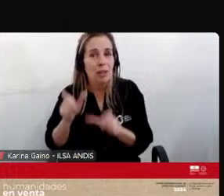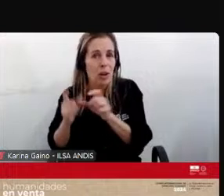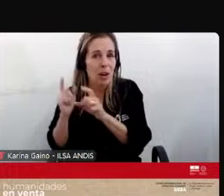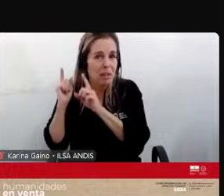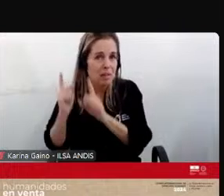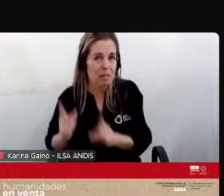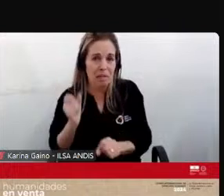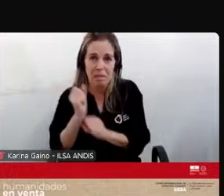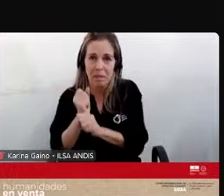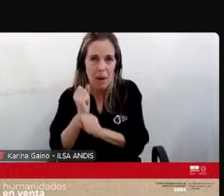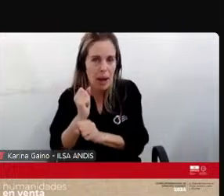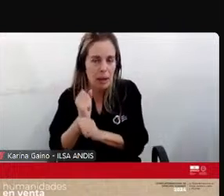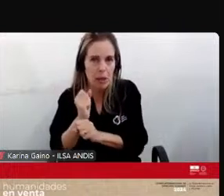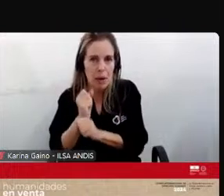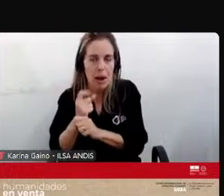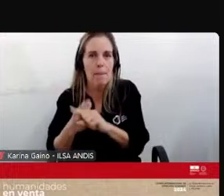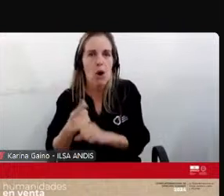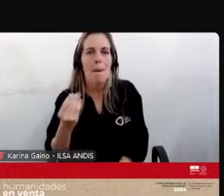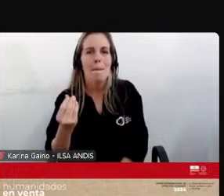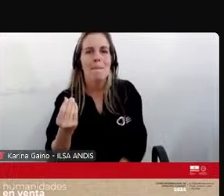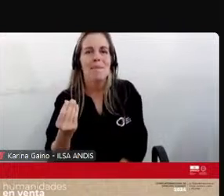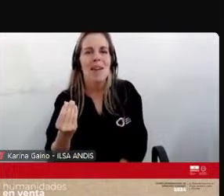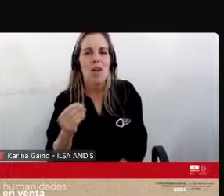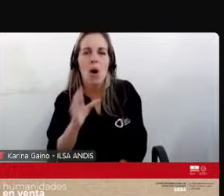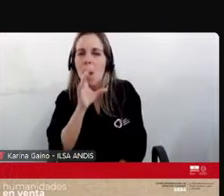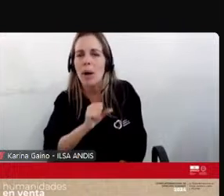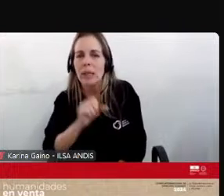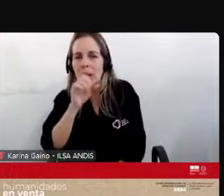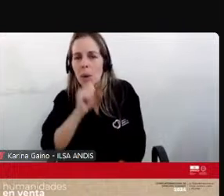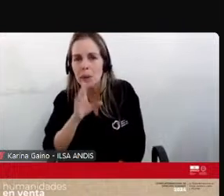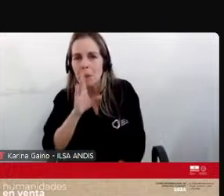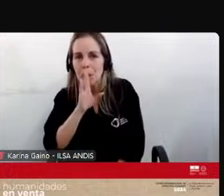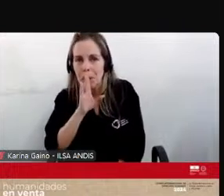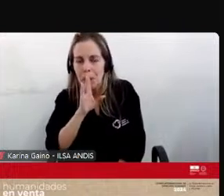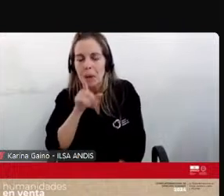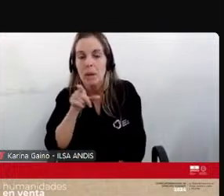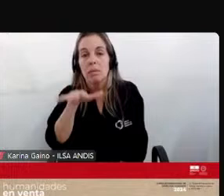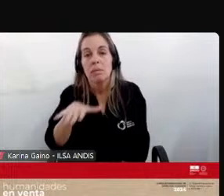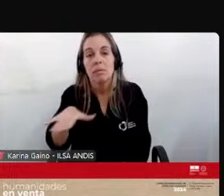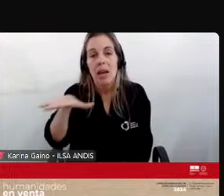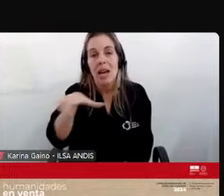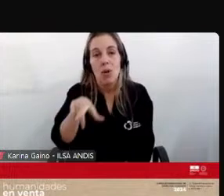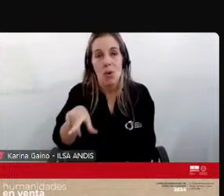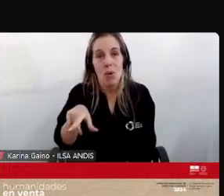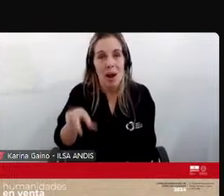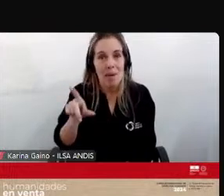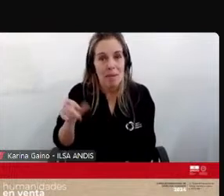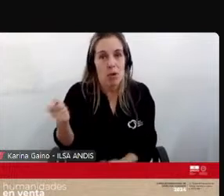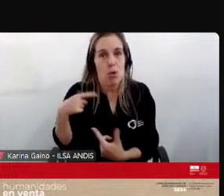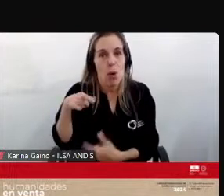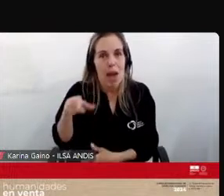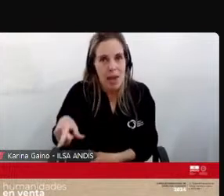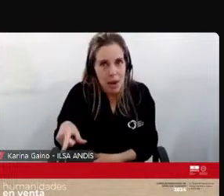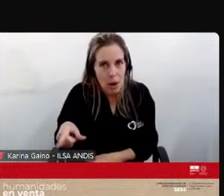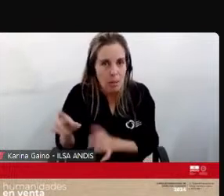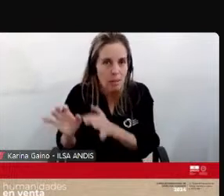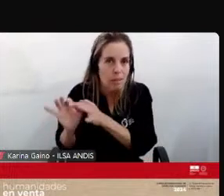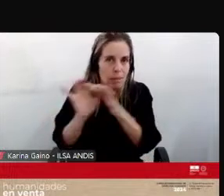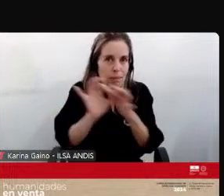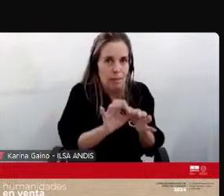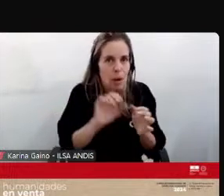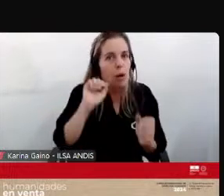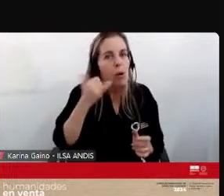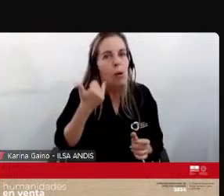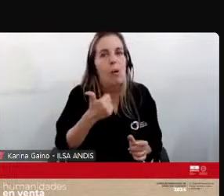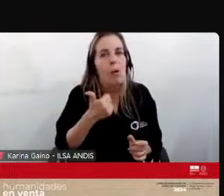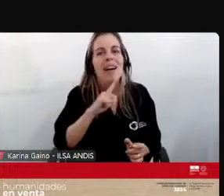key operators of the Sinaloa cartel in Guatemala. And they knew who that person was. And they were indebted to a store on the farm and